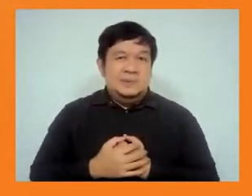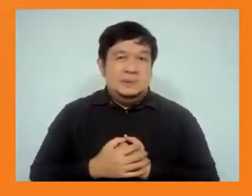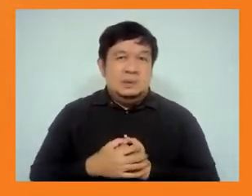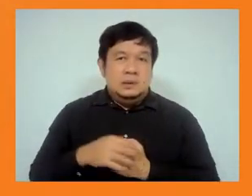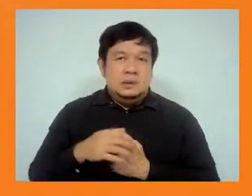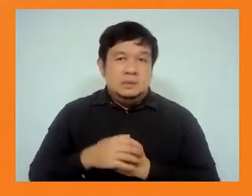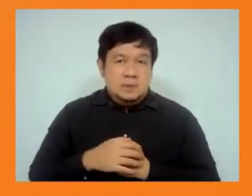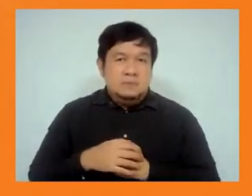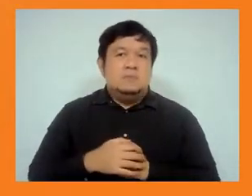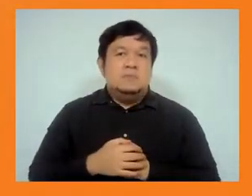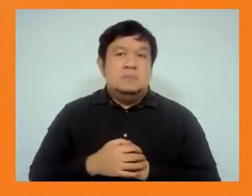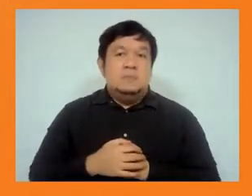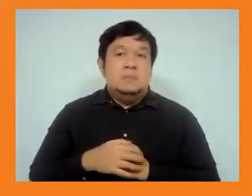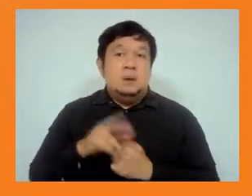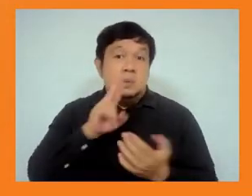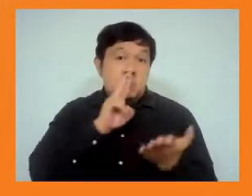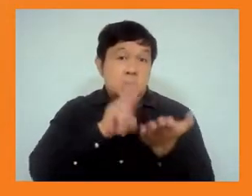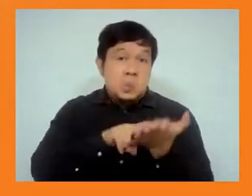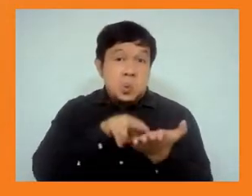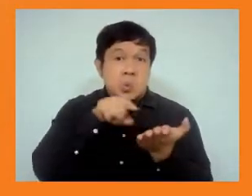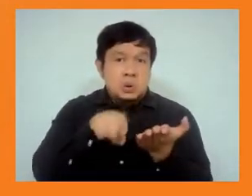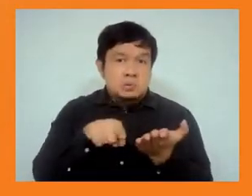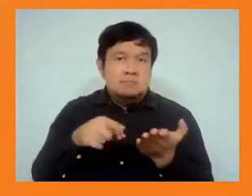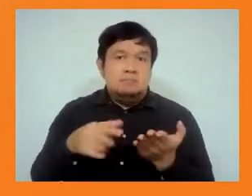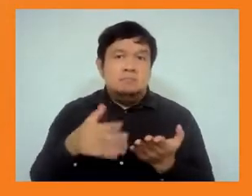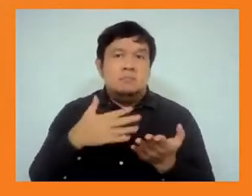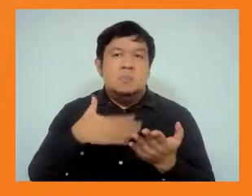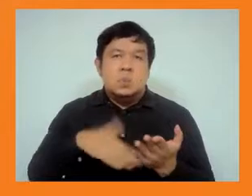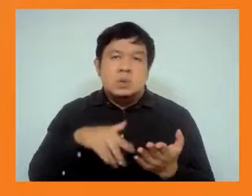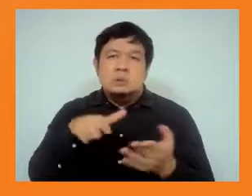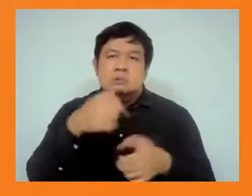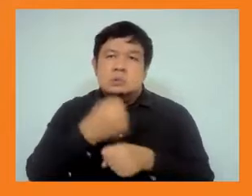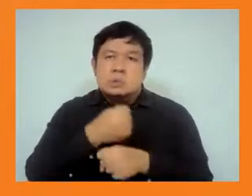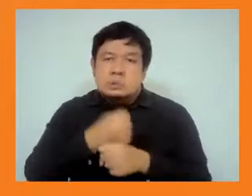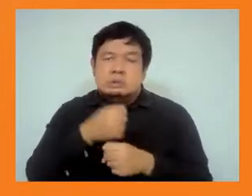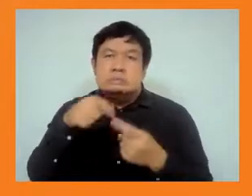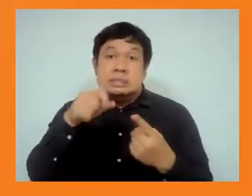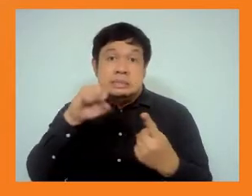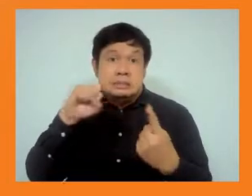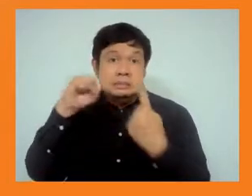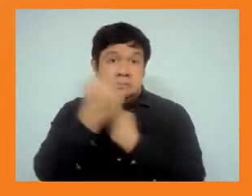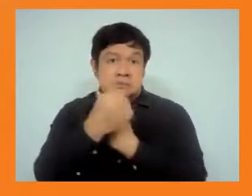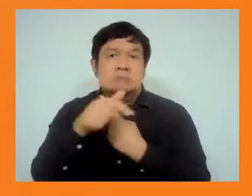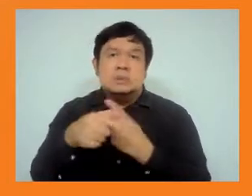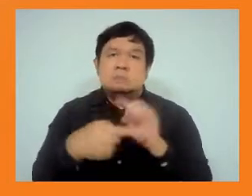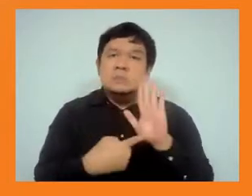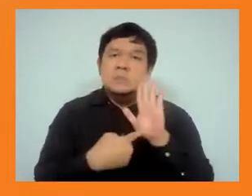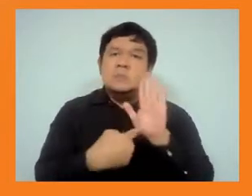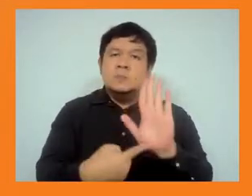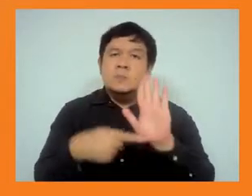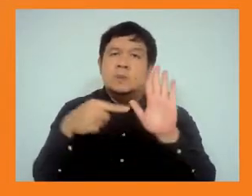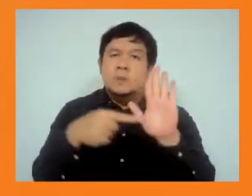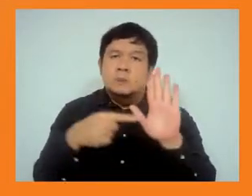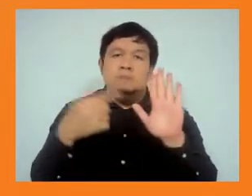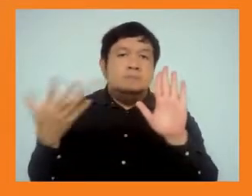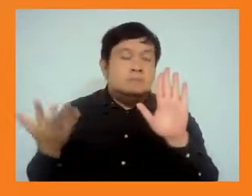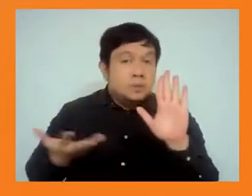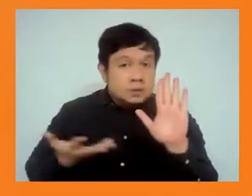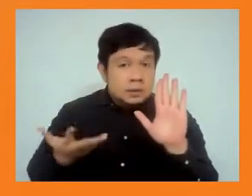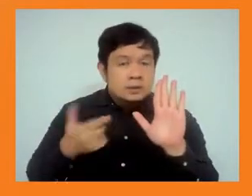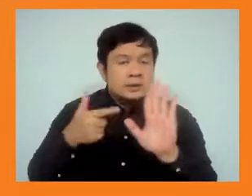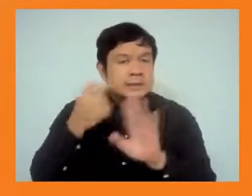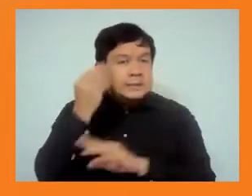guidance. But it's really what happens on the ground that matters. And that's really where we need to focus more attention. So look, I